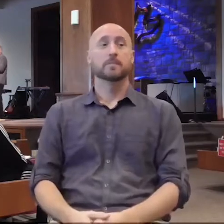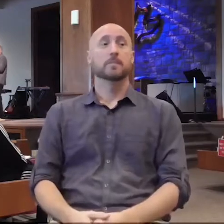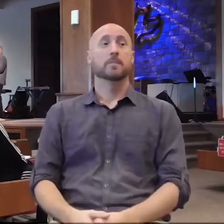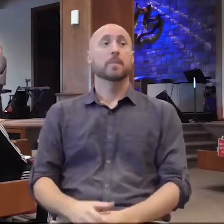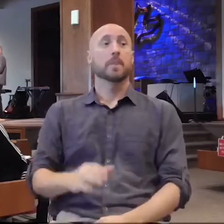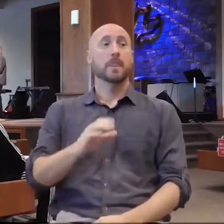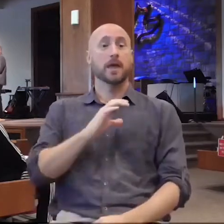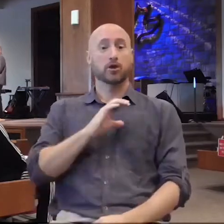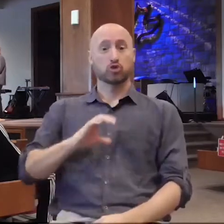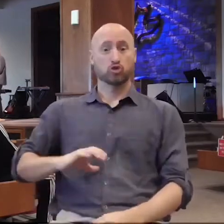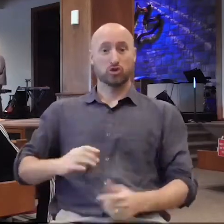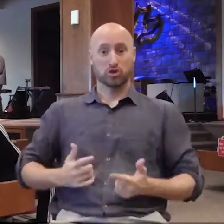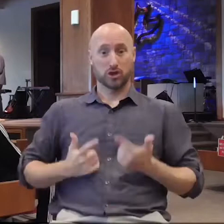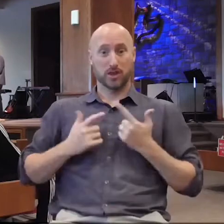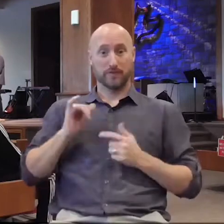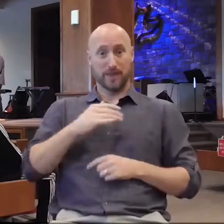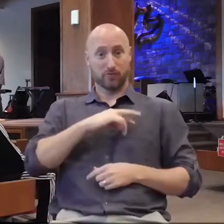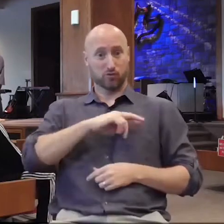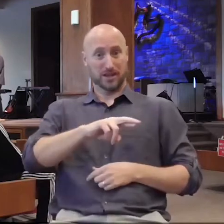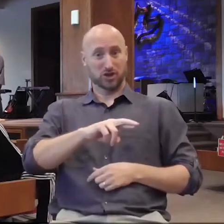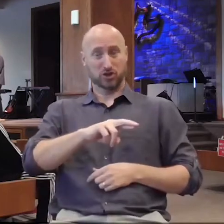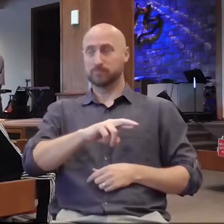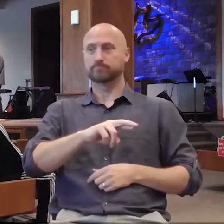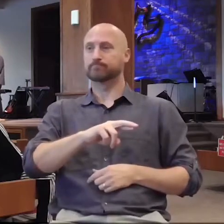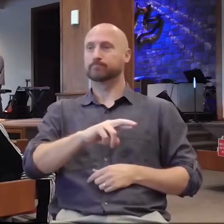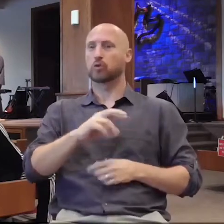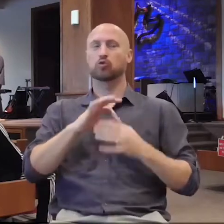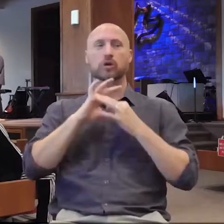Christianity is not a religion, it's a relationship.